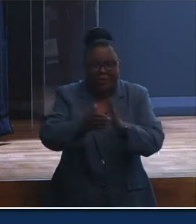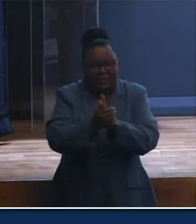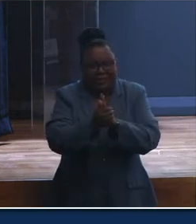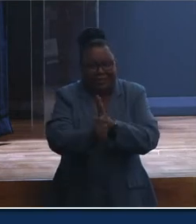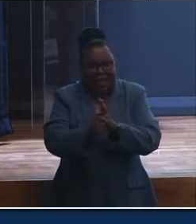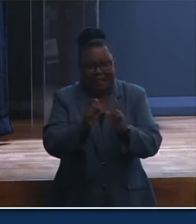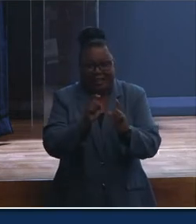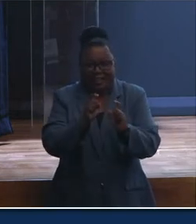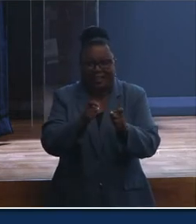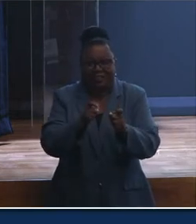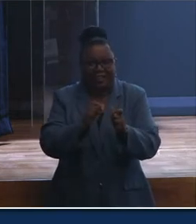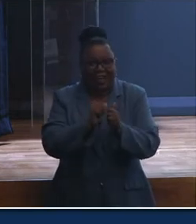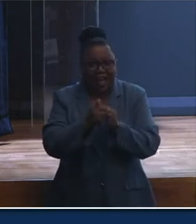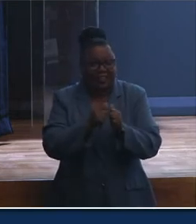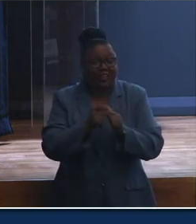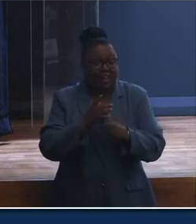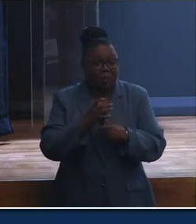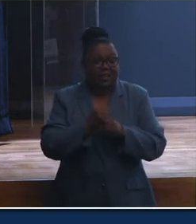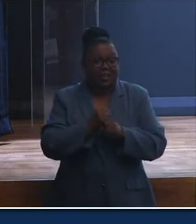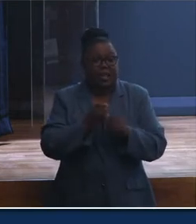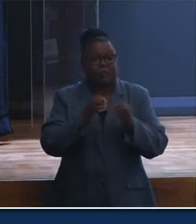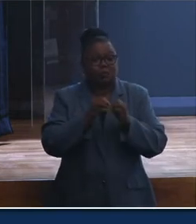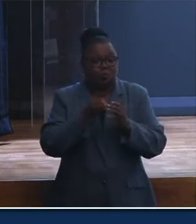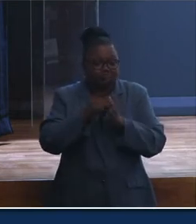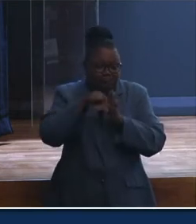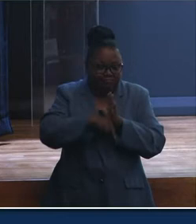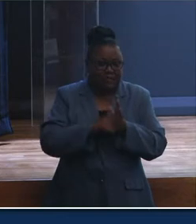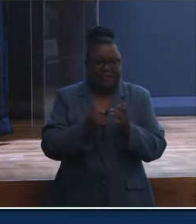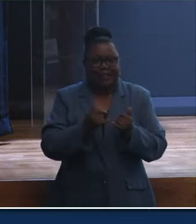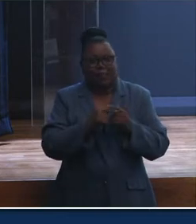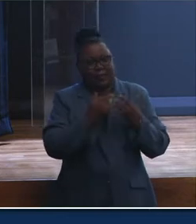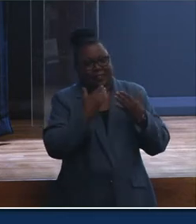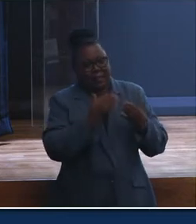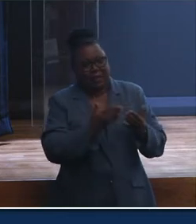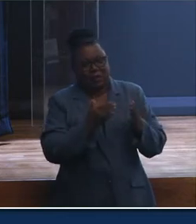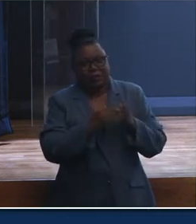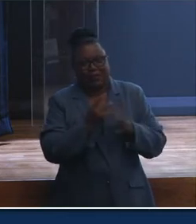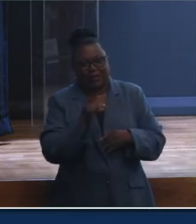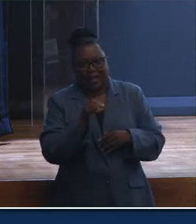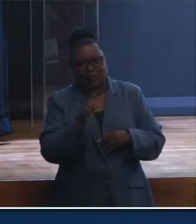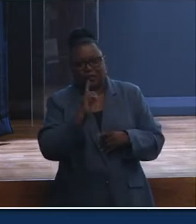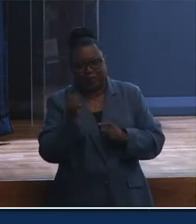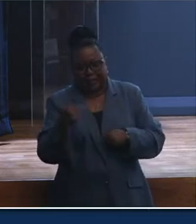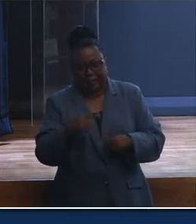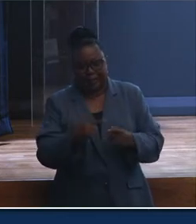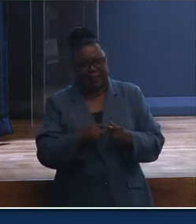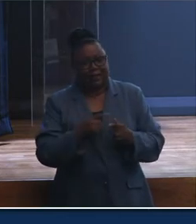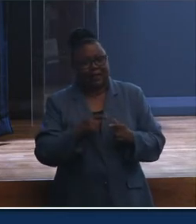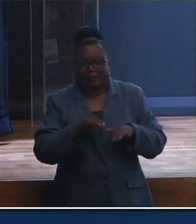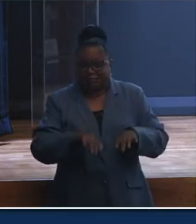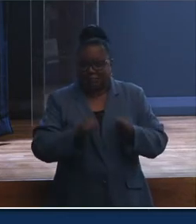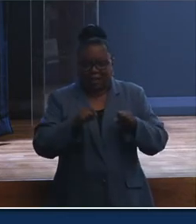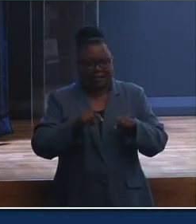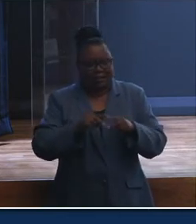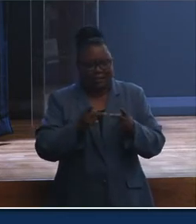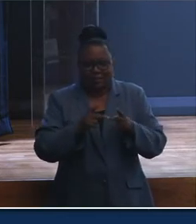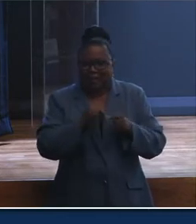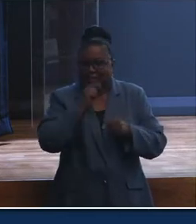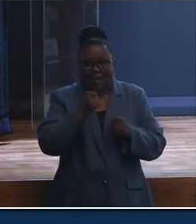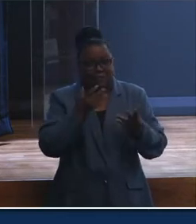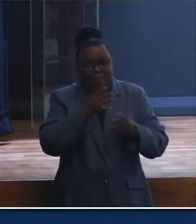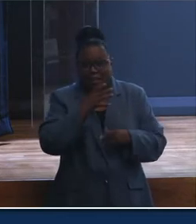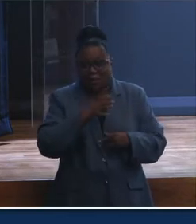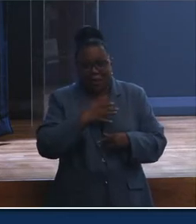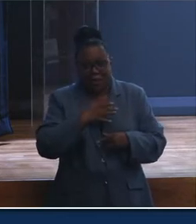talented, gifted athlete, and we'll get more into that today. But thank you, Kendall, for being here, occupying a space that not many